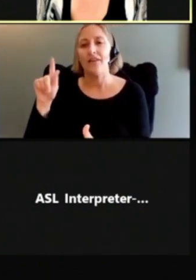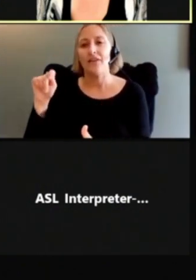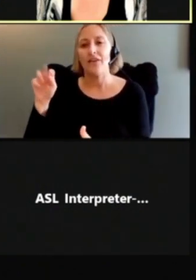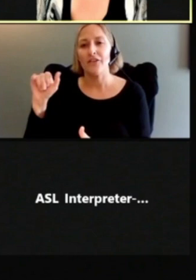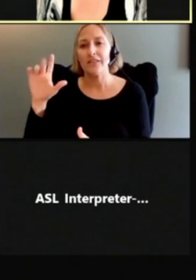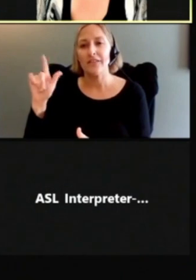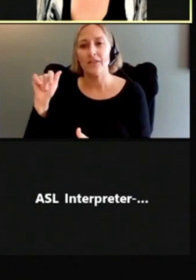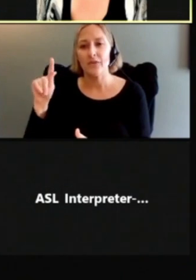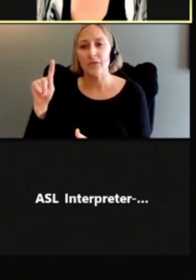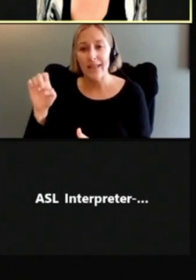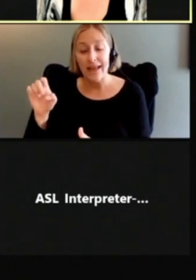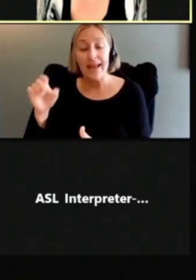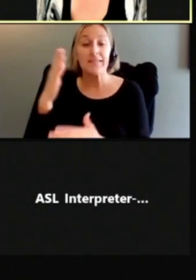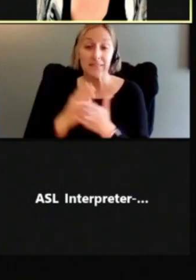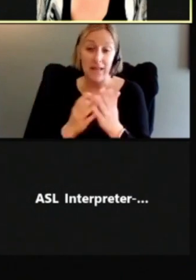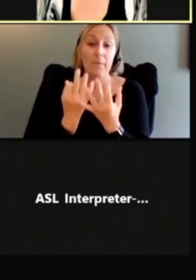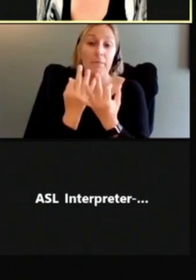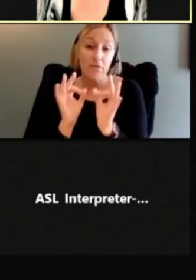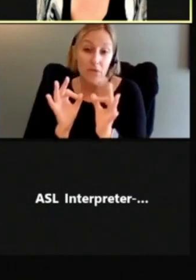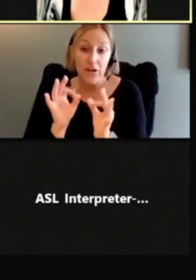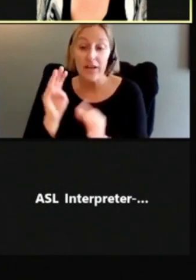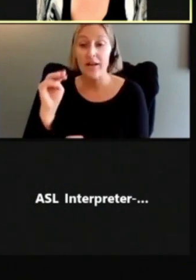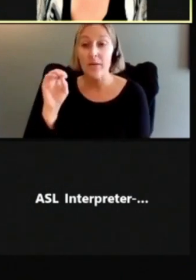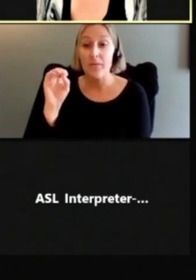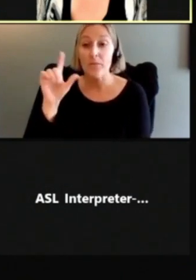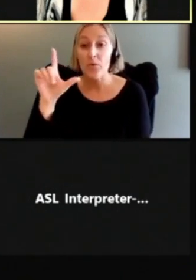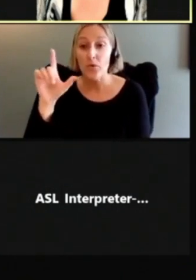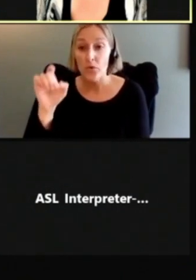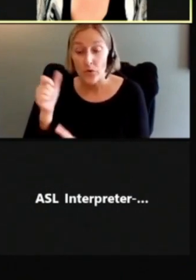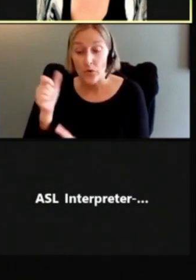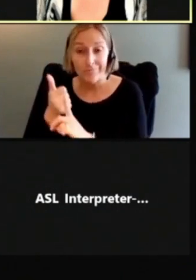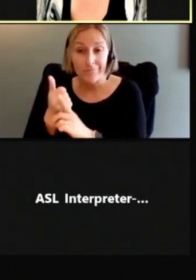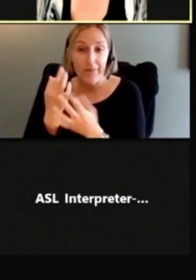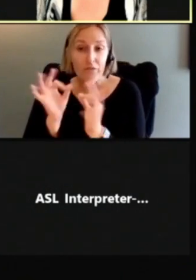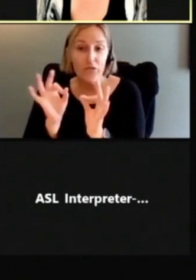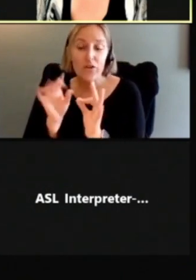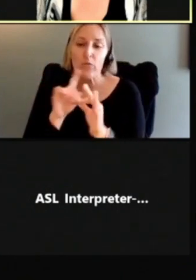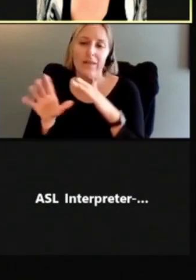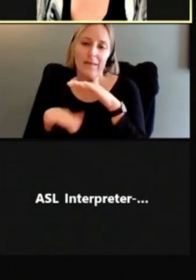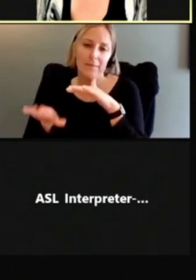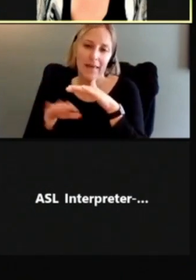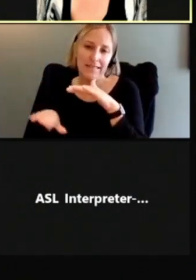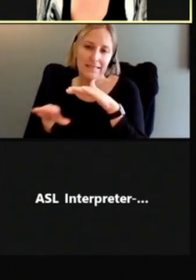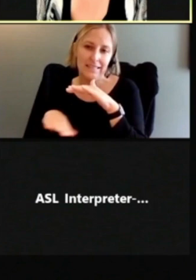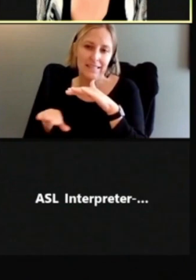that it's free. It's a very basic form of